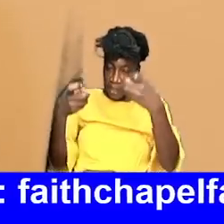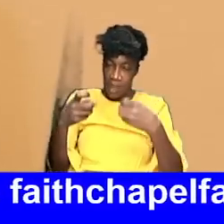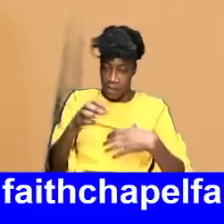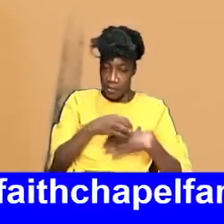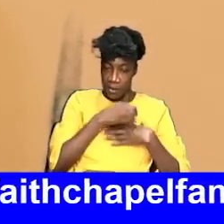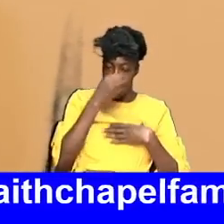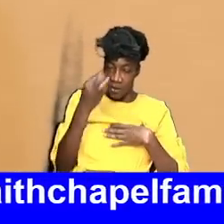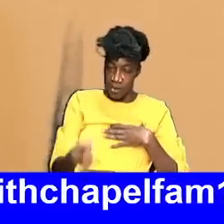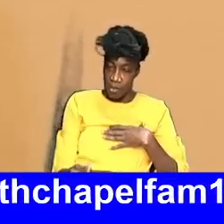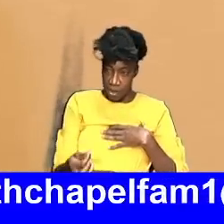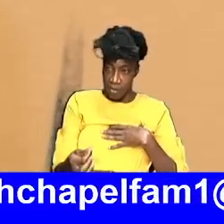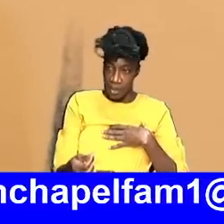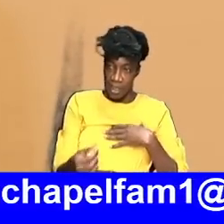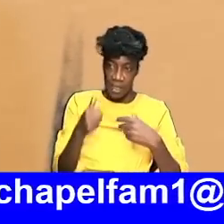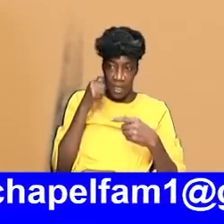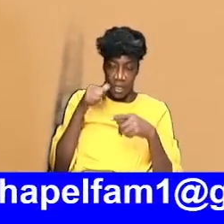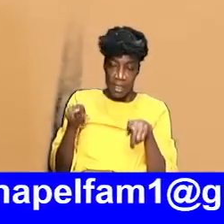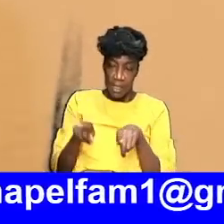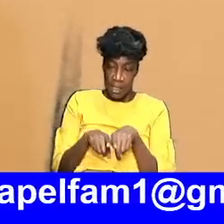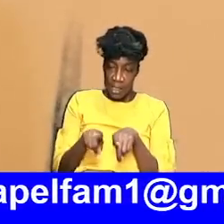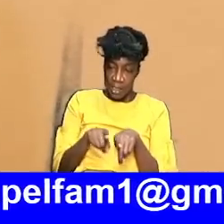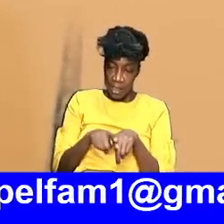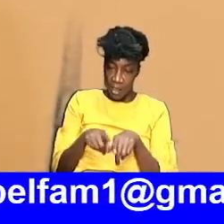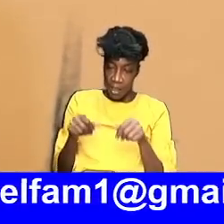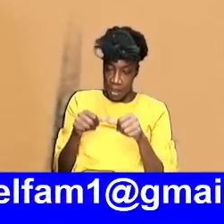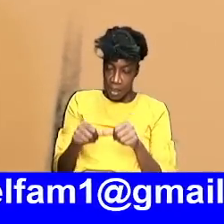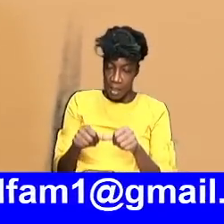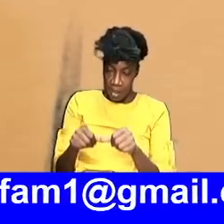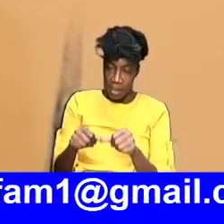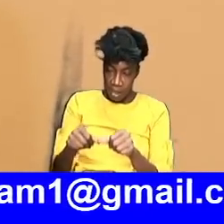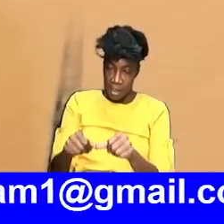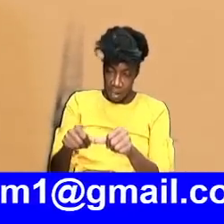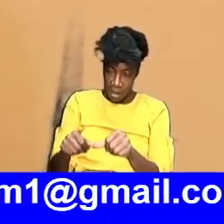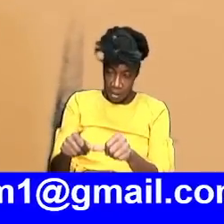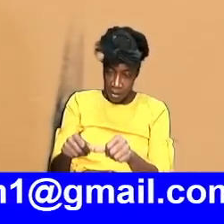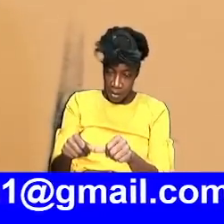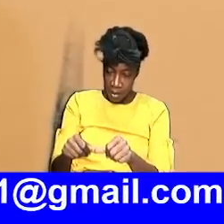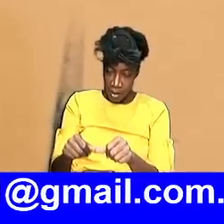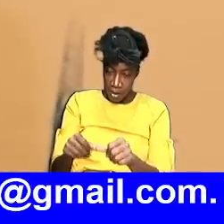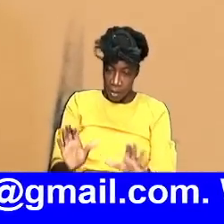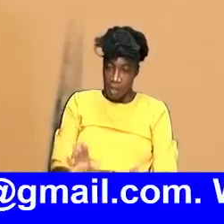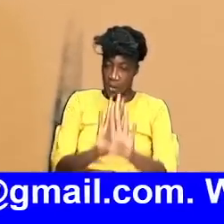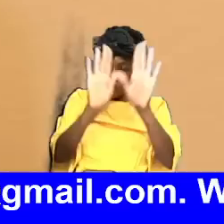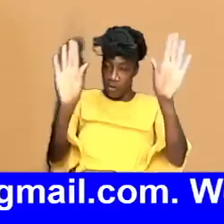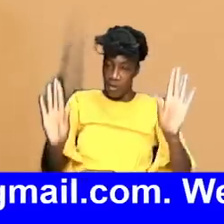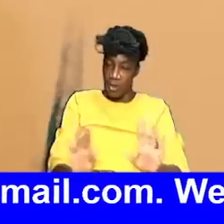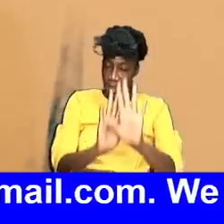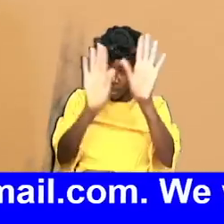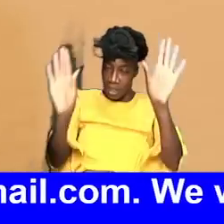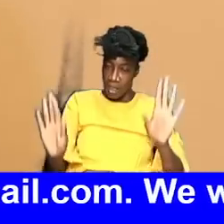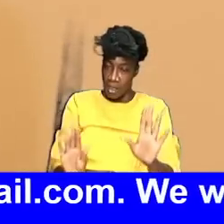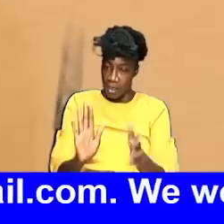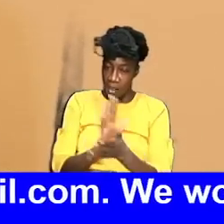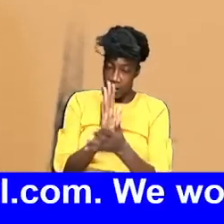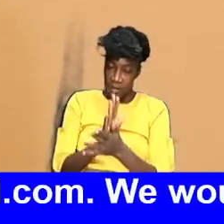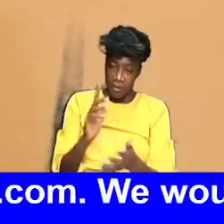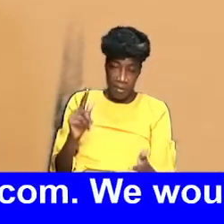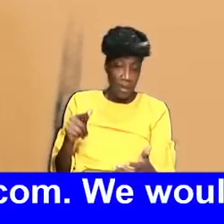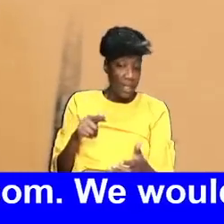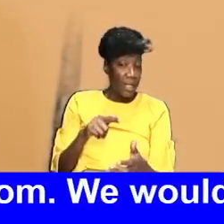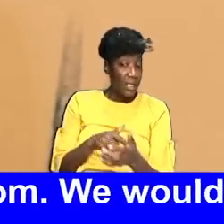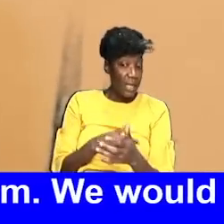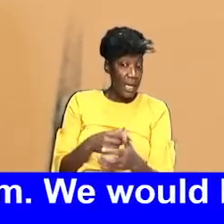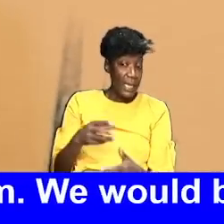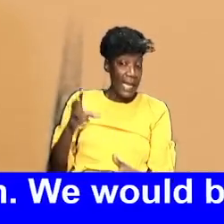Sister Miriam Martin is going to continue on that particular area on Sunday. Sunday school starts at